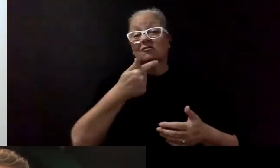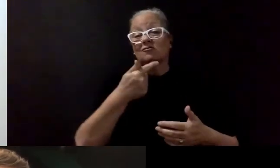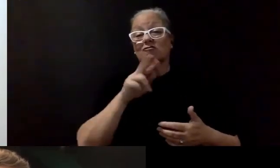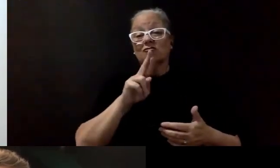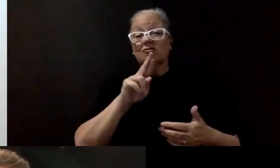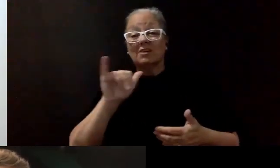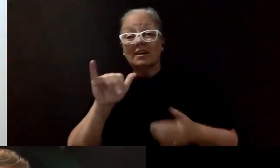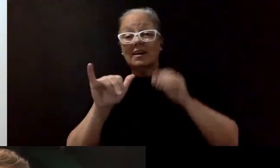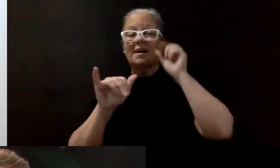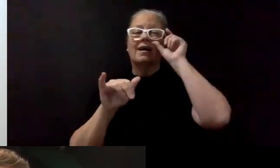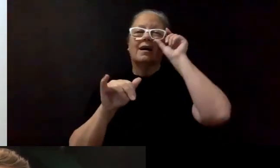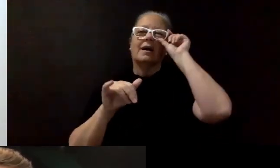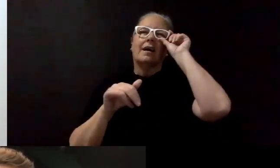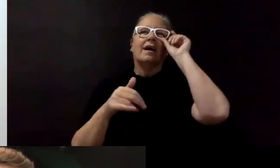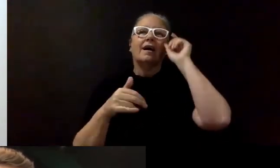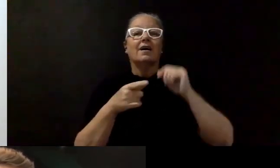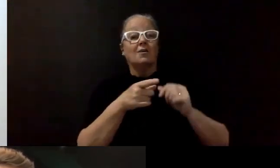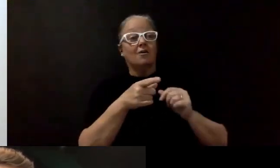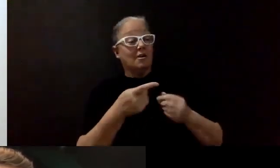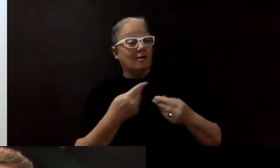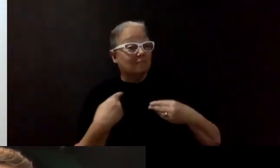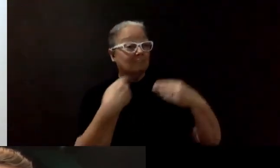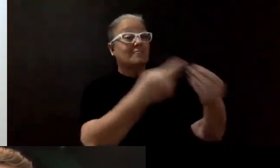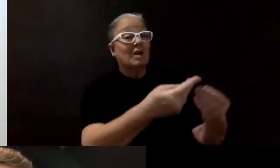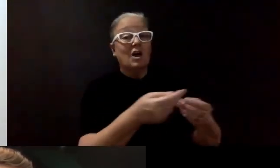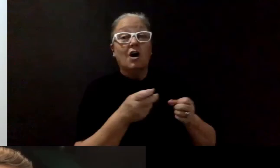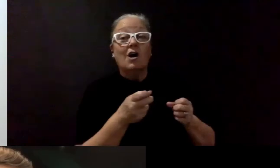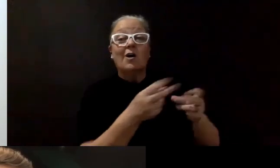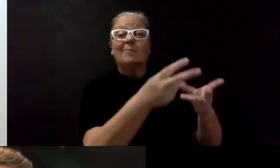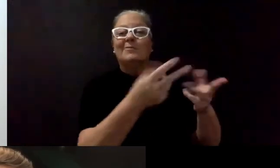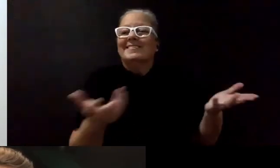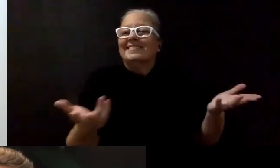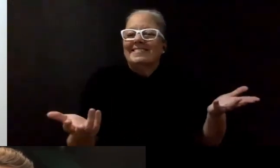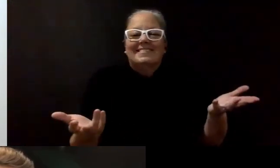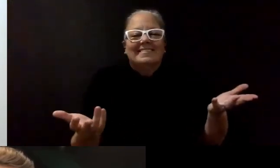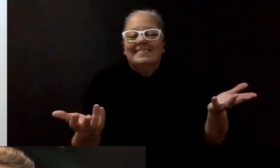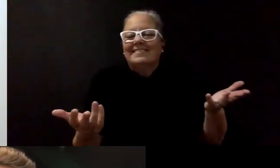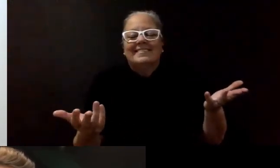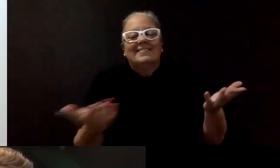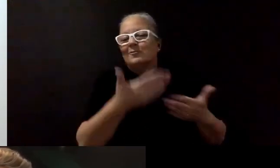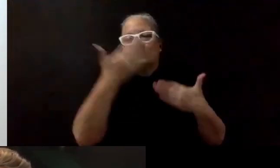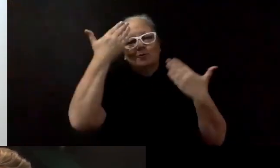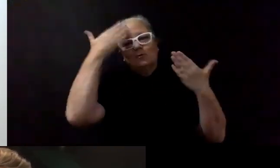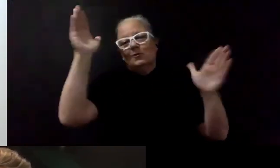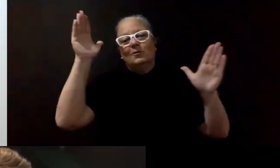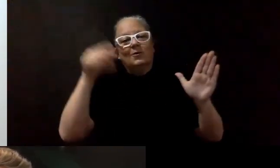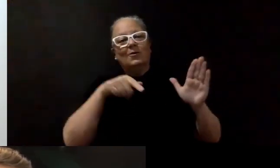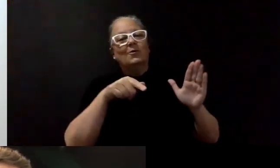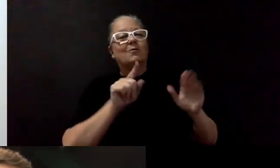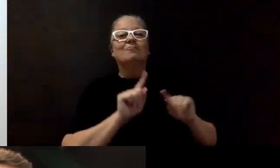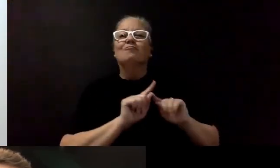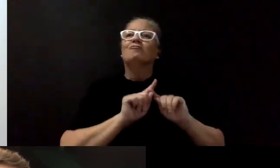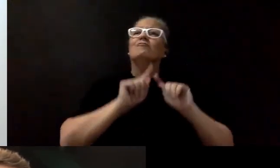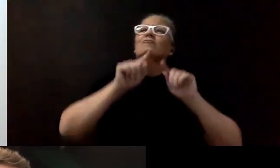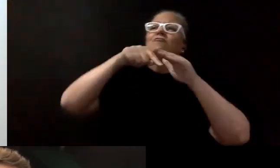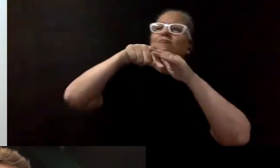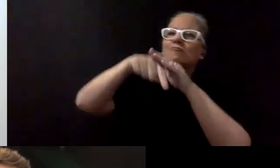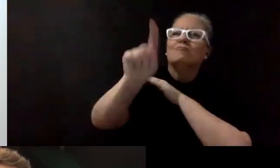them. But yeah, I guess that's what I would say. Just go out and make it